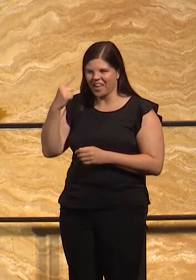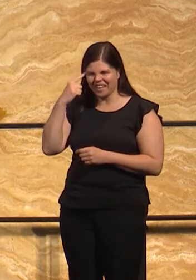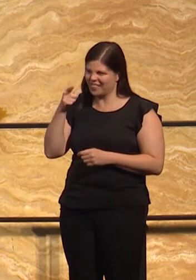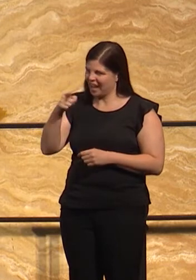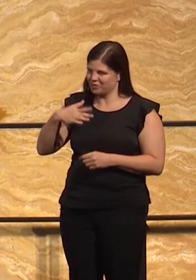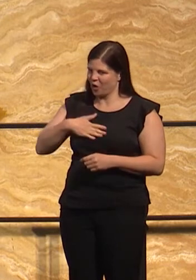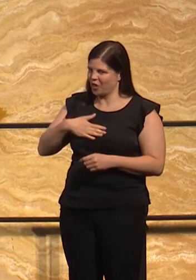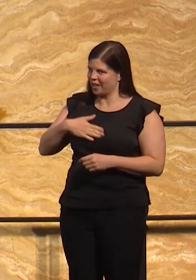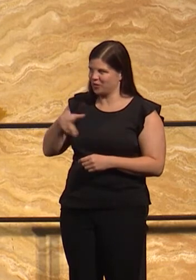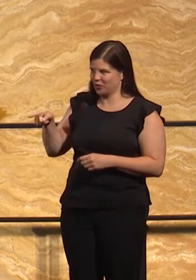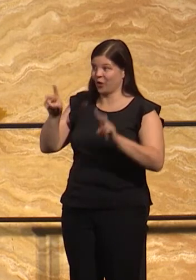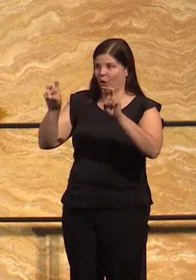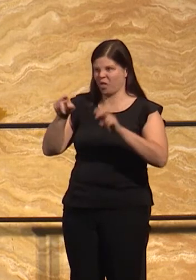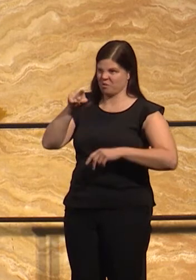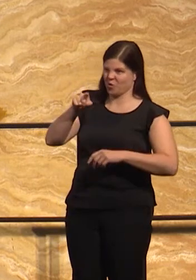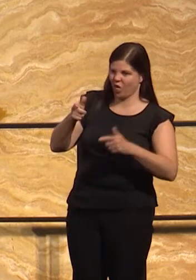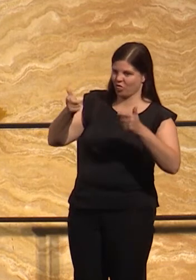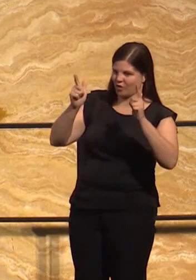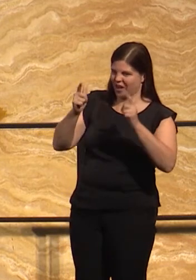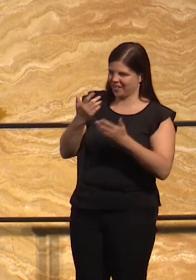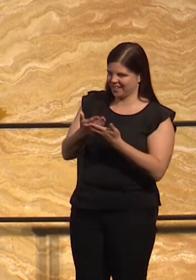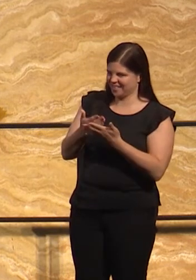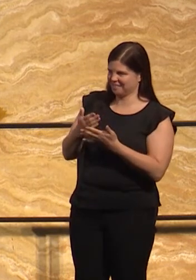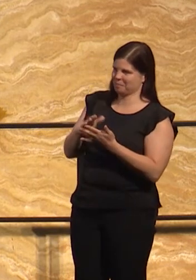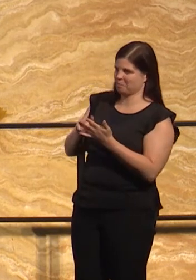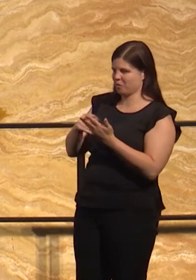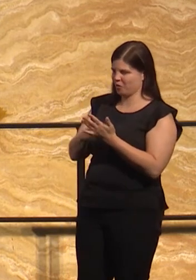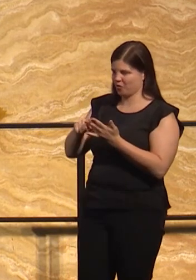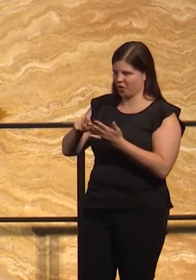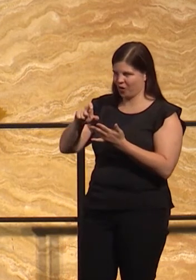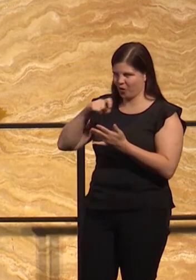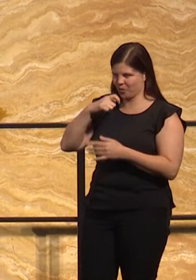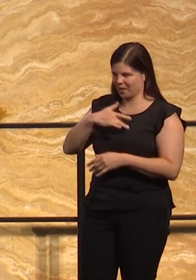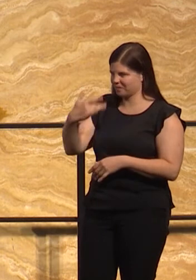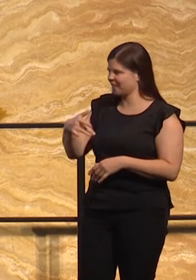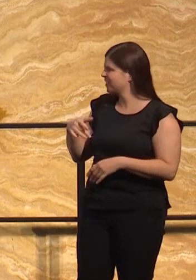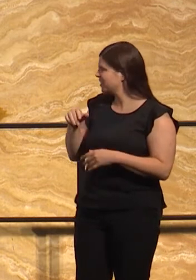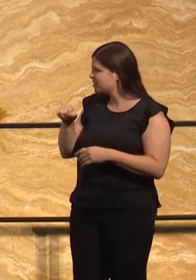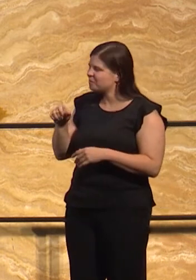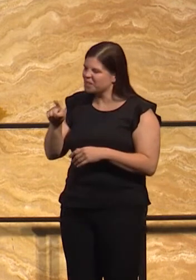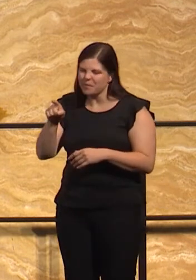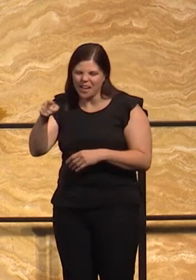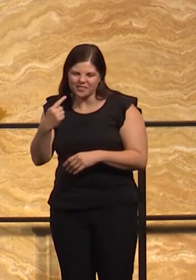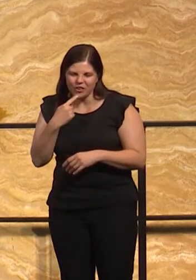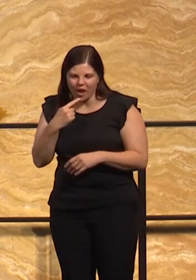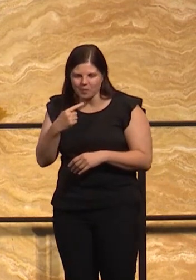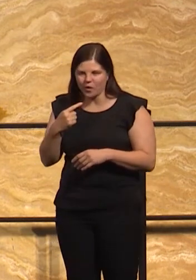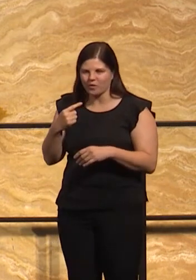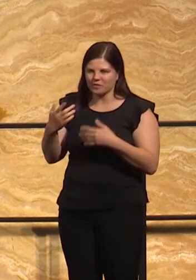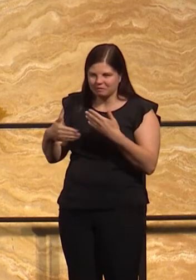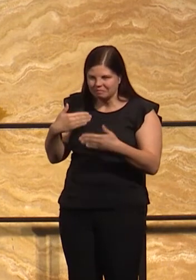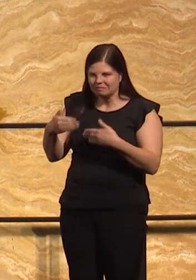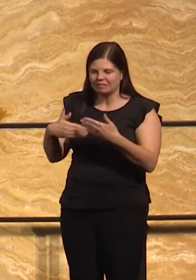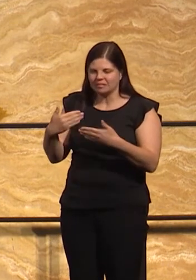don't think they'd like to be called authoritarian. Exactly. So my point is, unless that so-called authoritarian regime